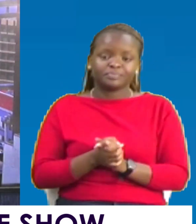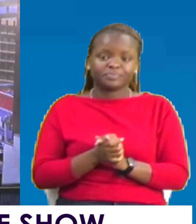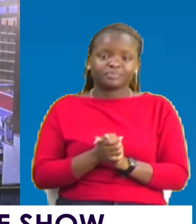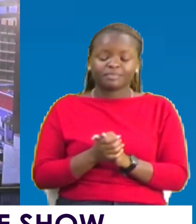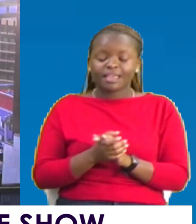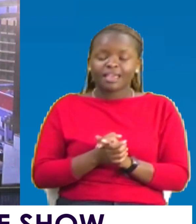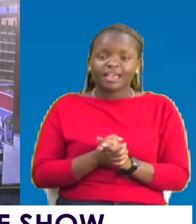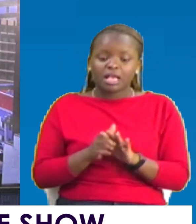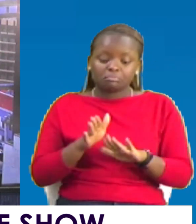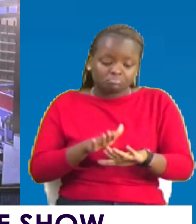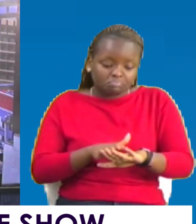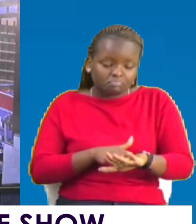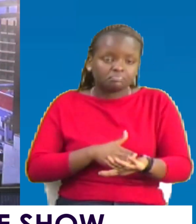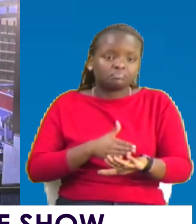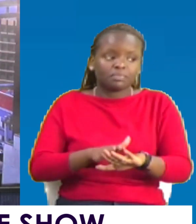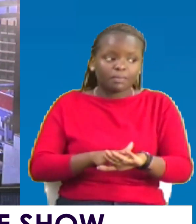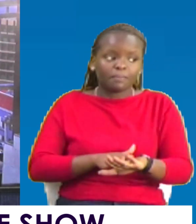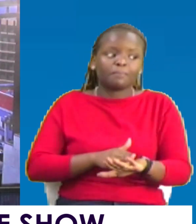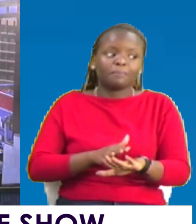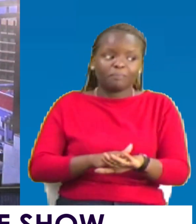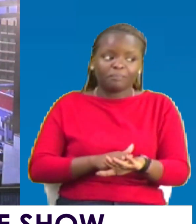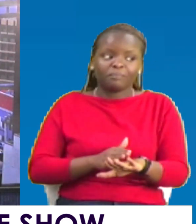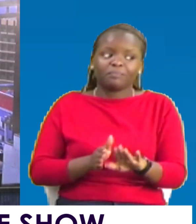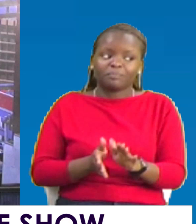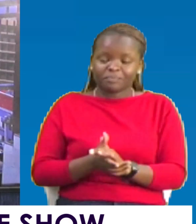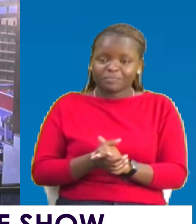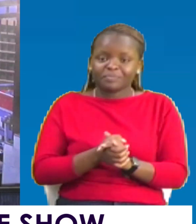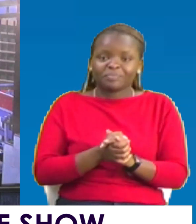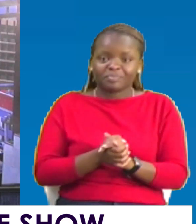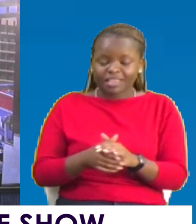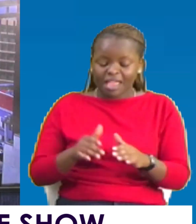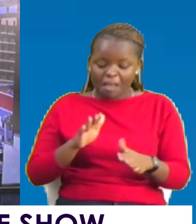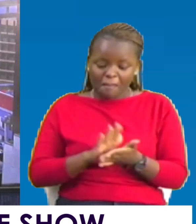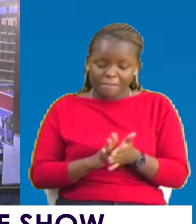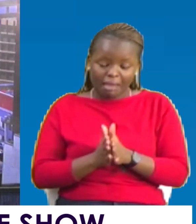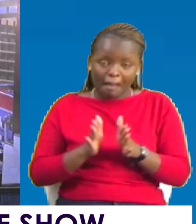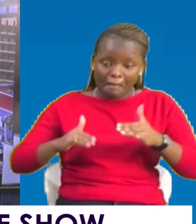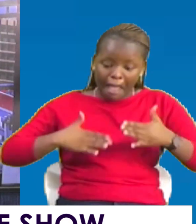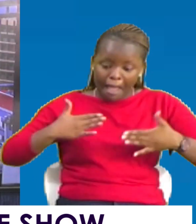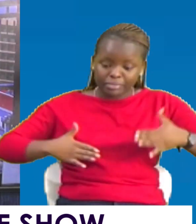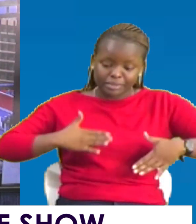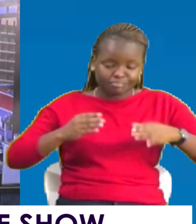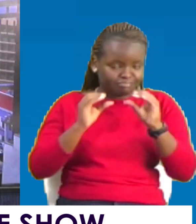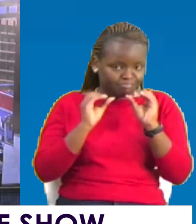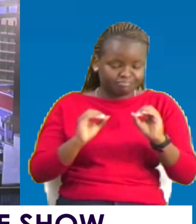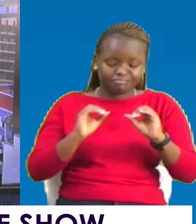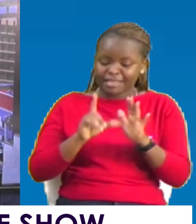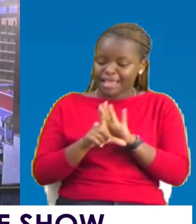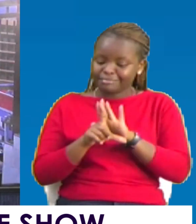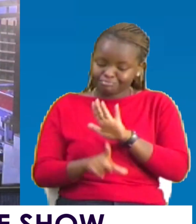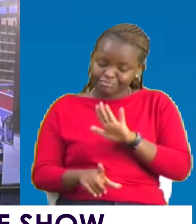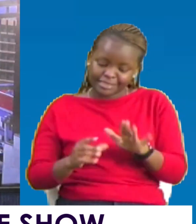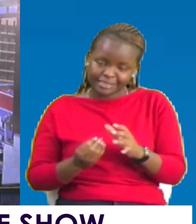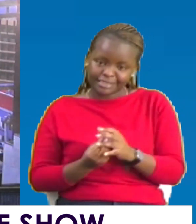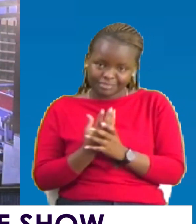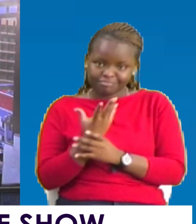output. Slowly you slow down. You become less happy. You become less productive. But when you are a person